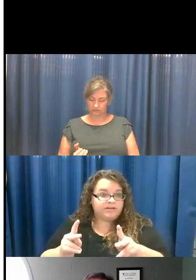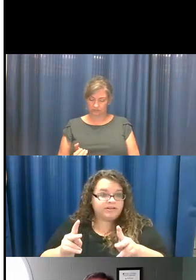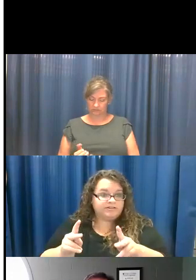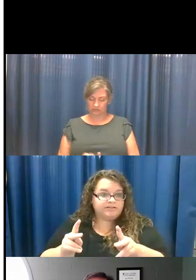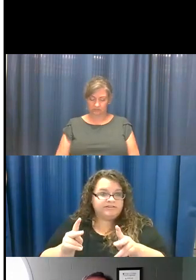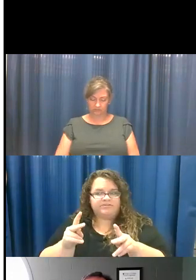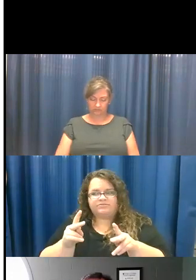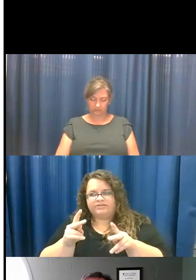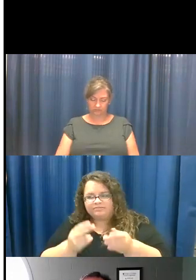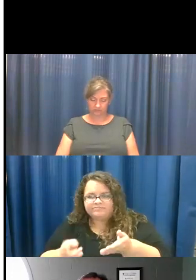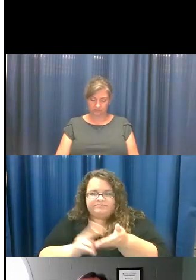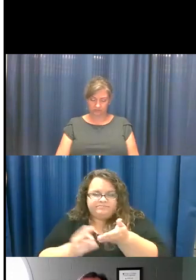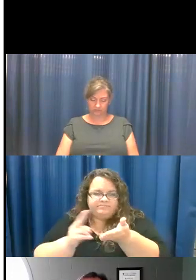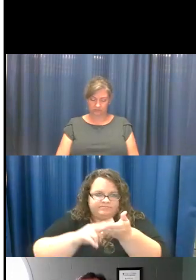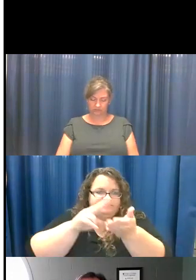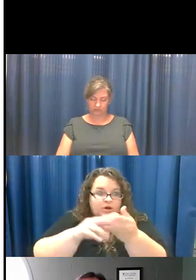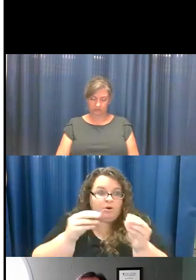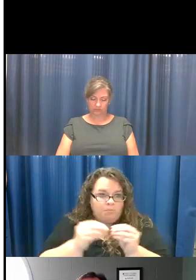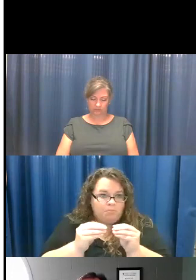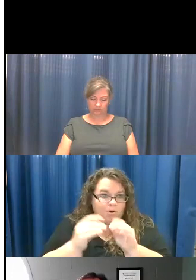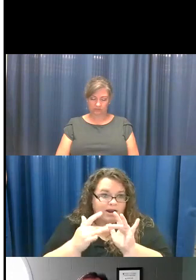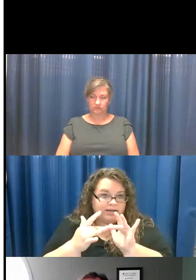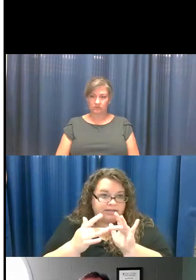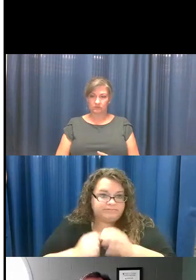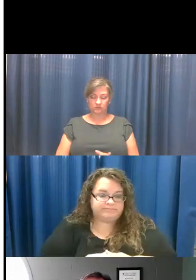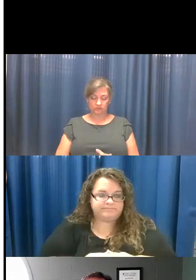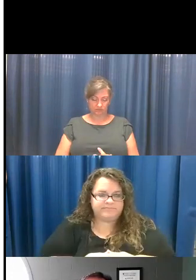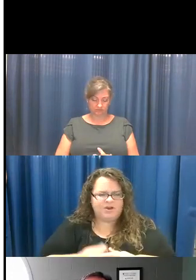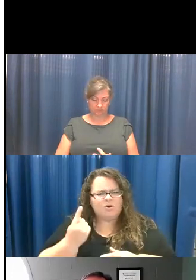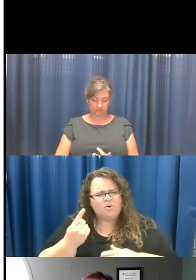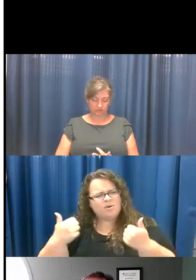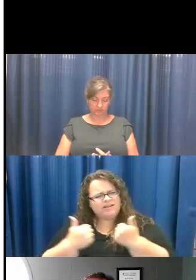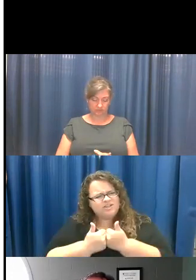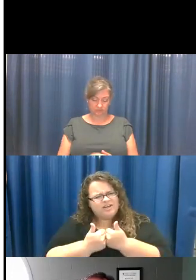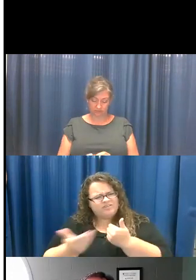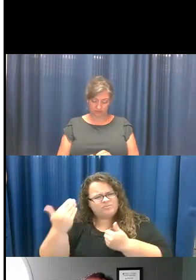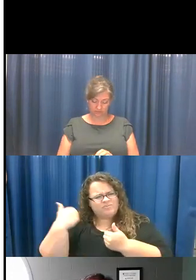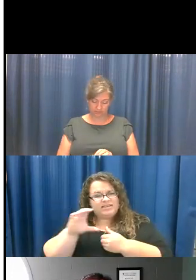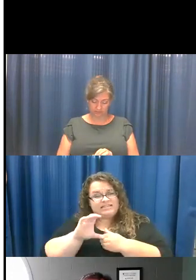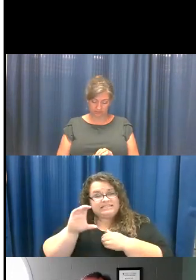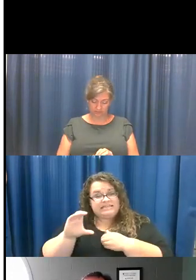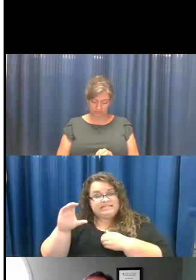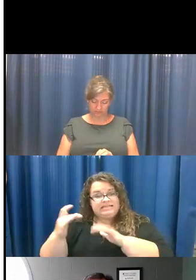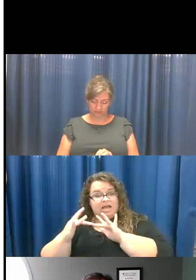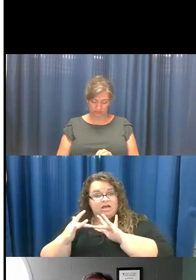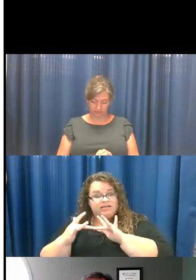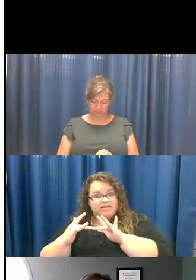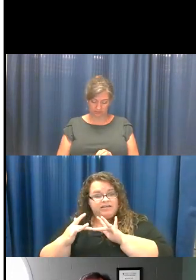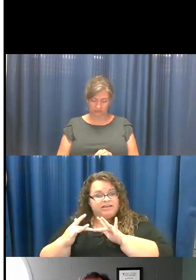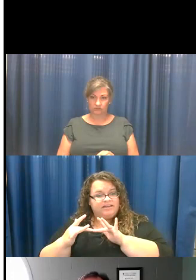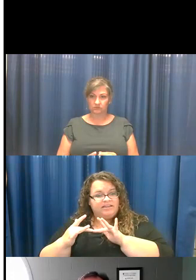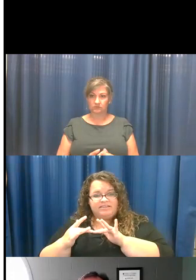enrollment. And one of the challenges that CCC Online has had is that there are very few start to